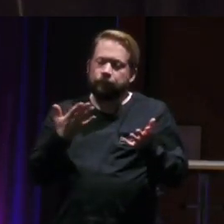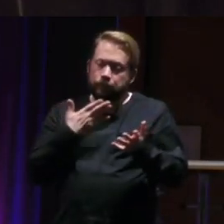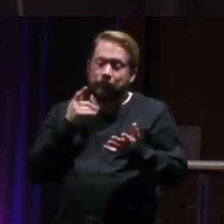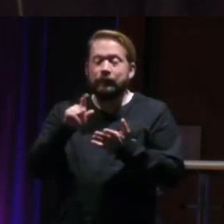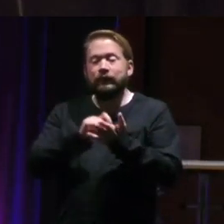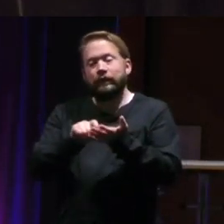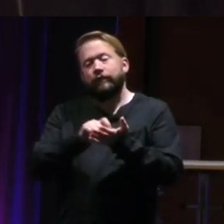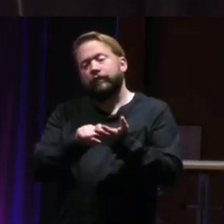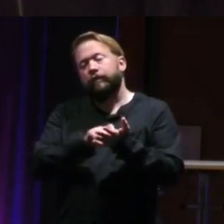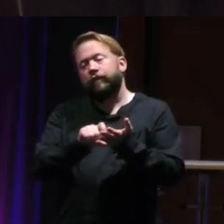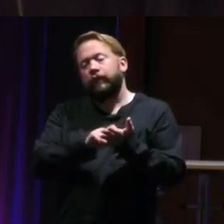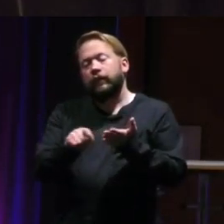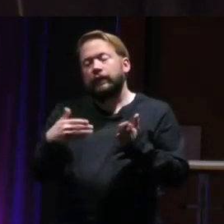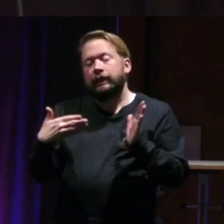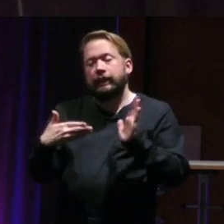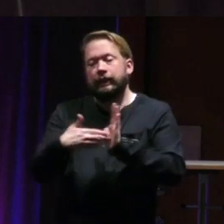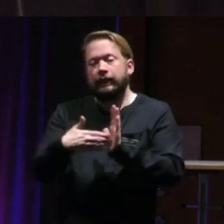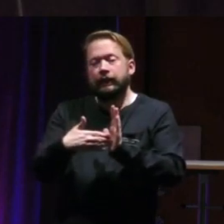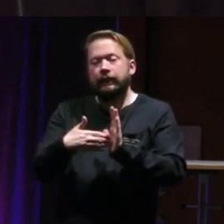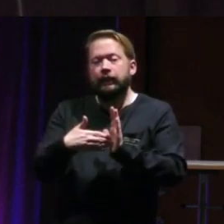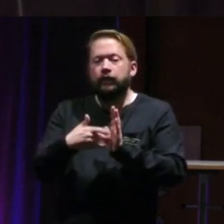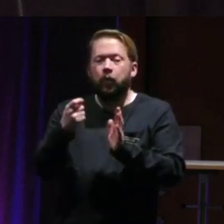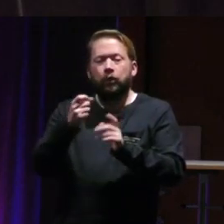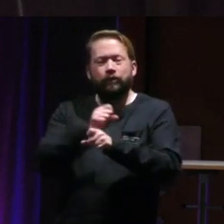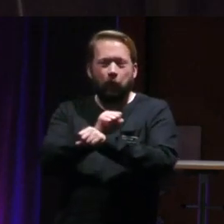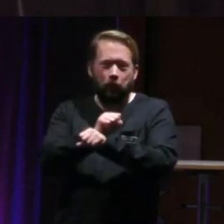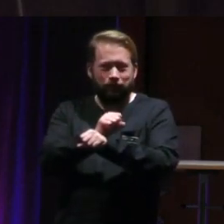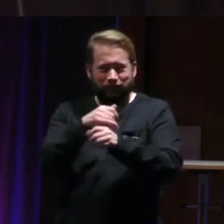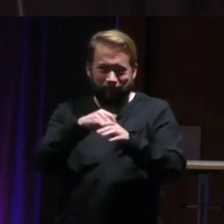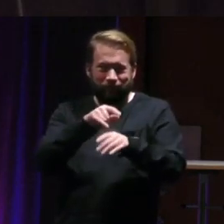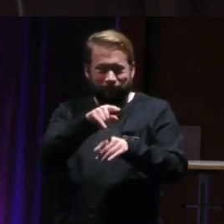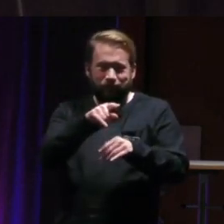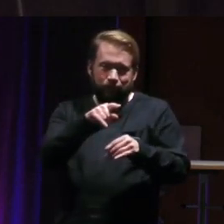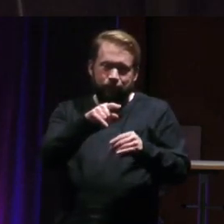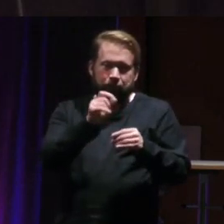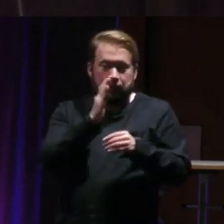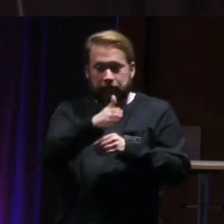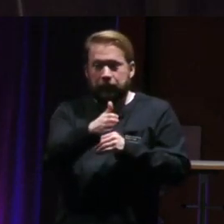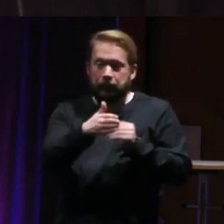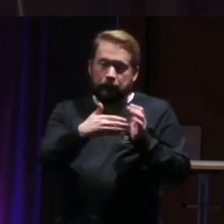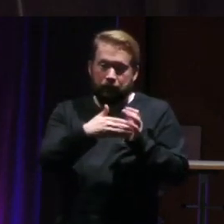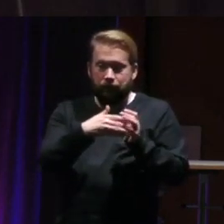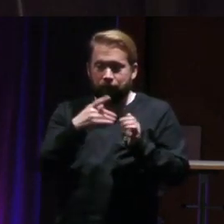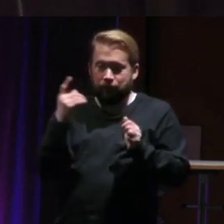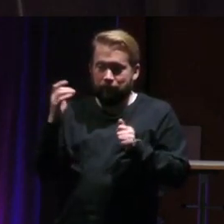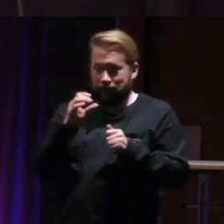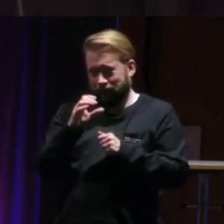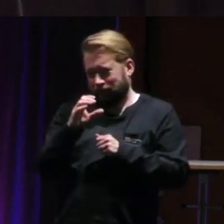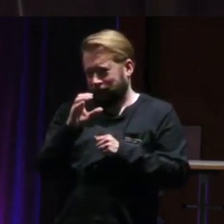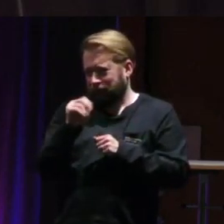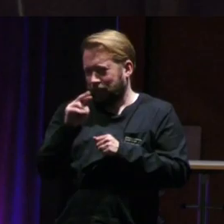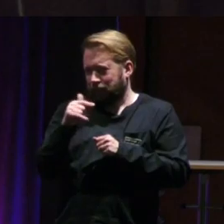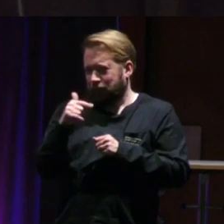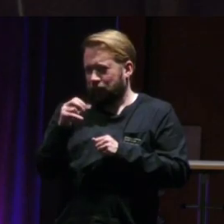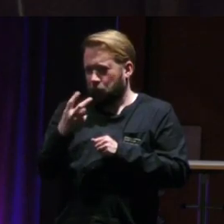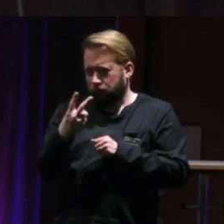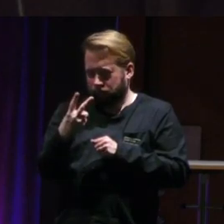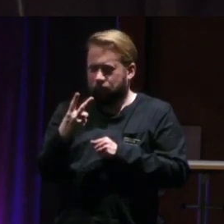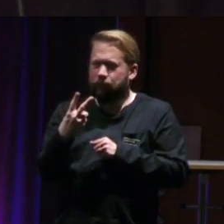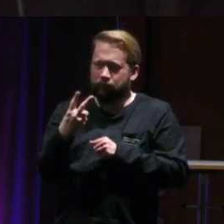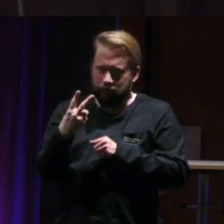this people to jail, especially Oleg Sentsov, because he's like,